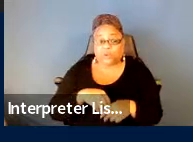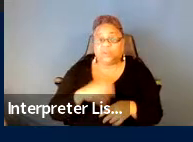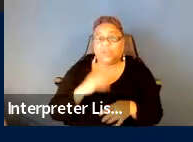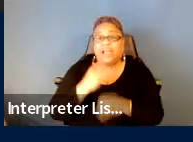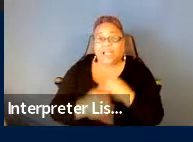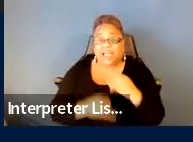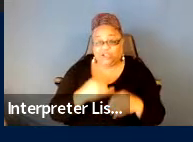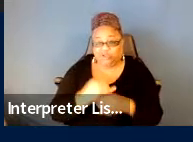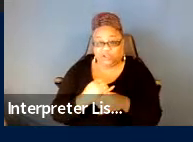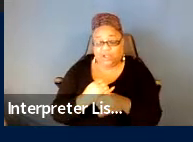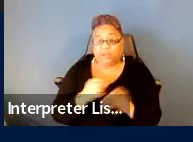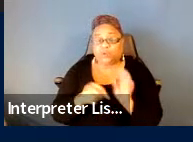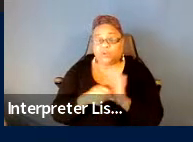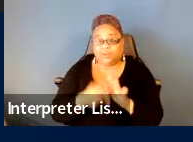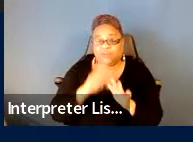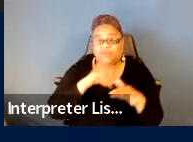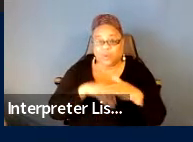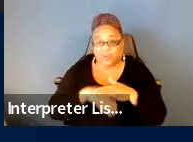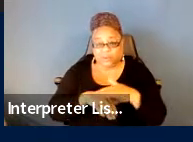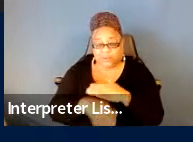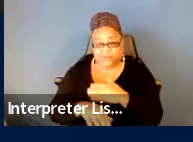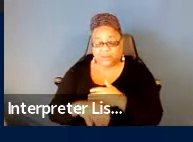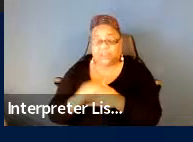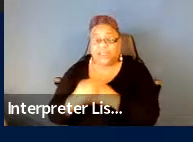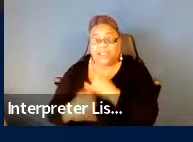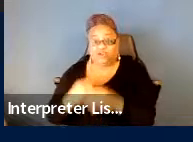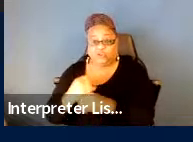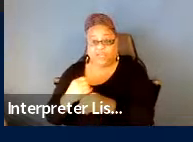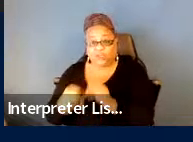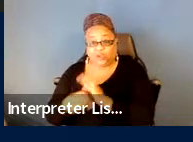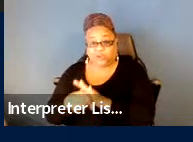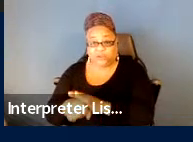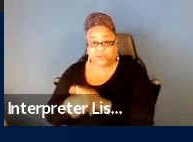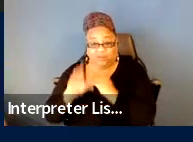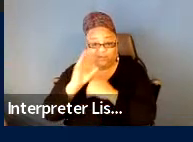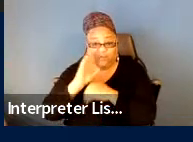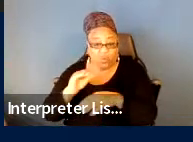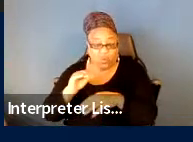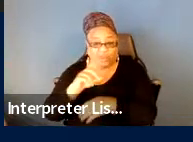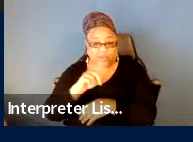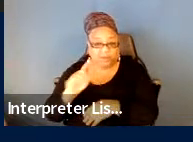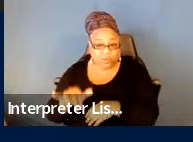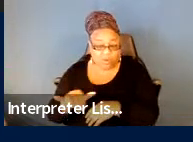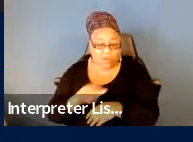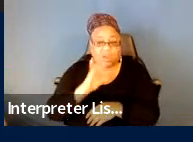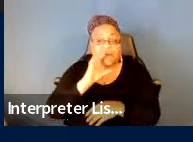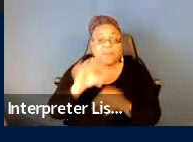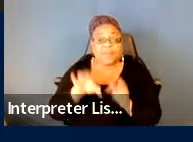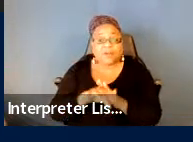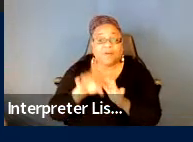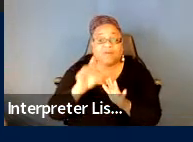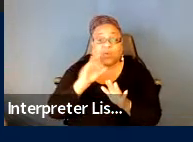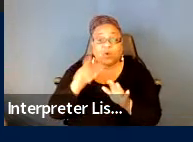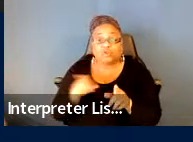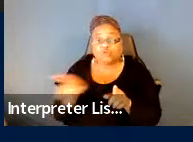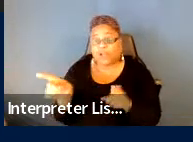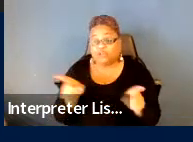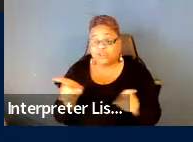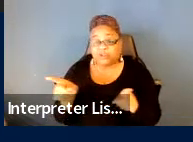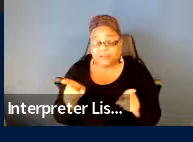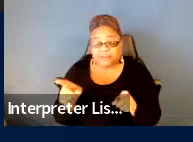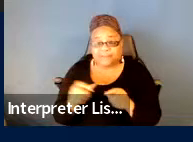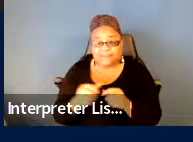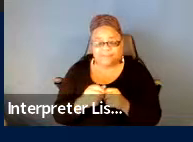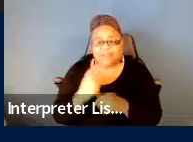of TTY, pictograms on directional signs, a pictogram that's something like indicating